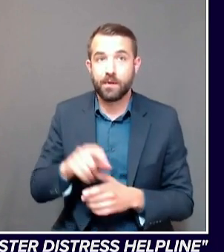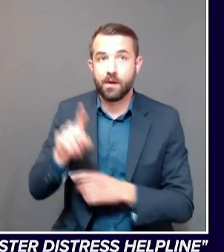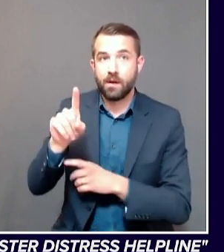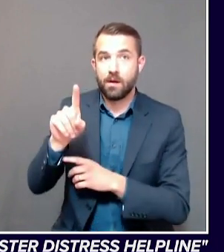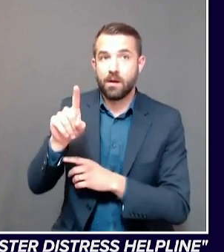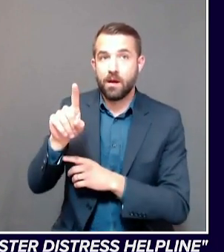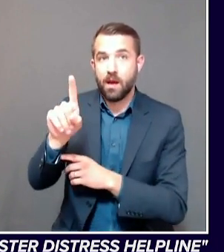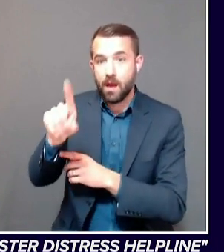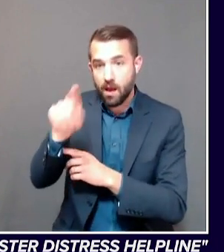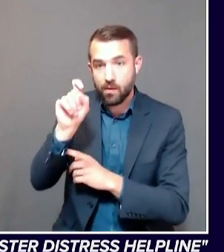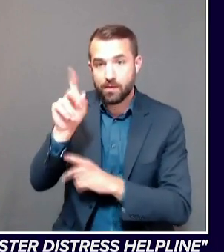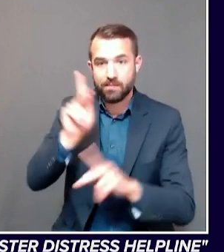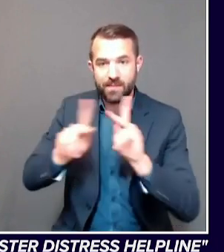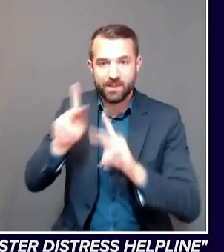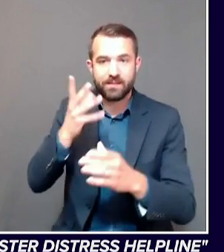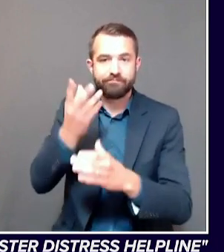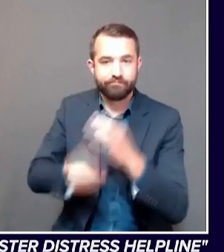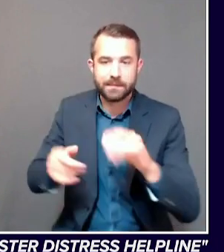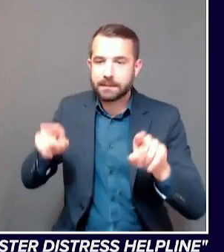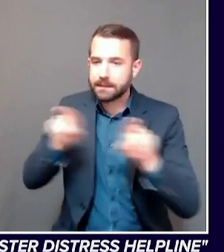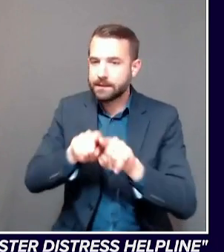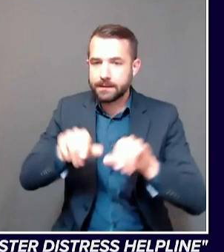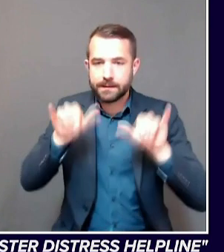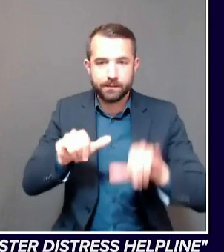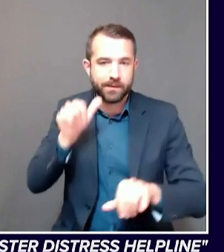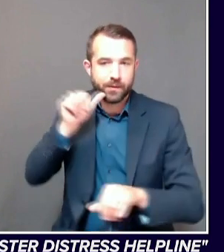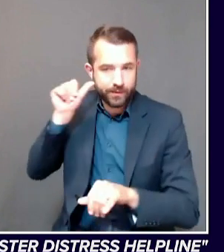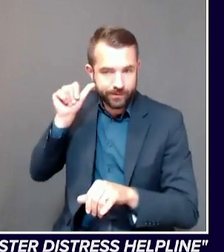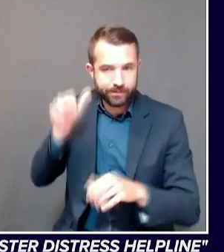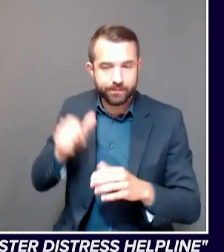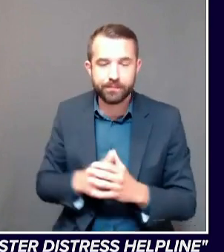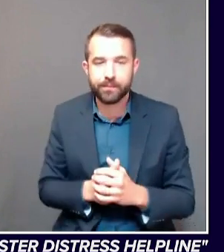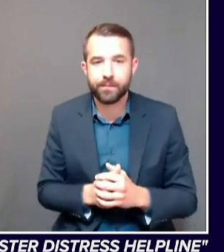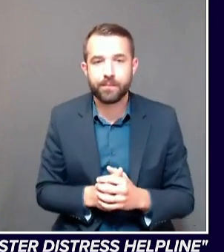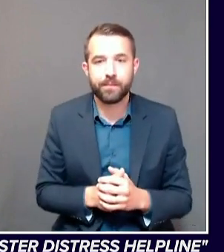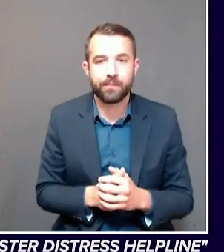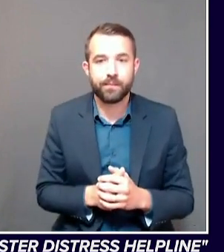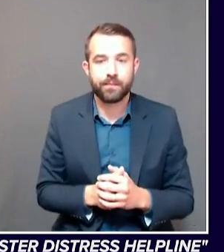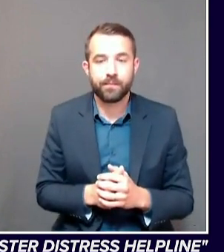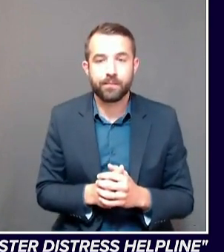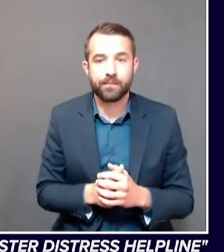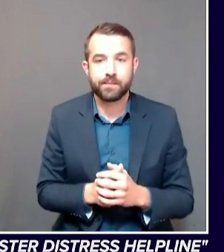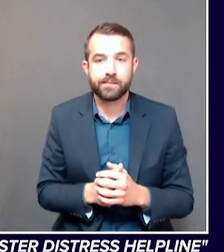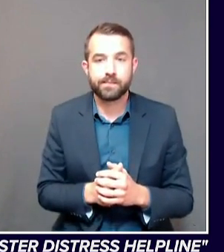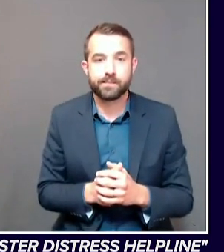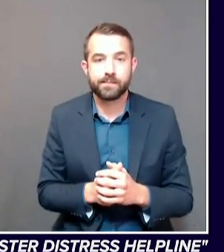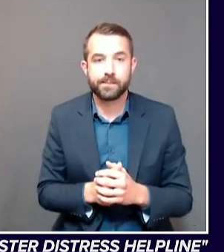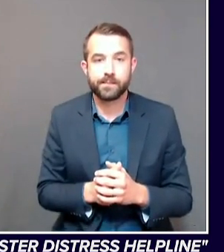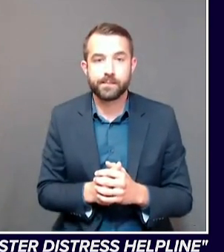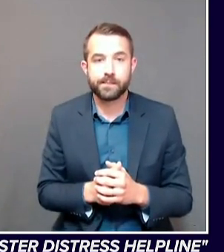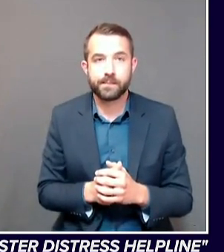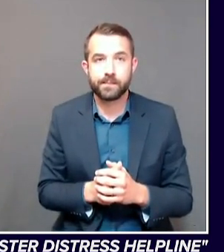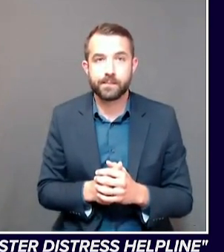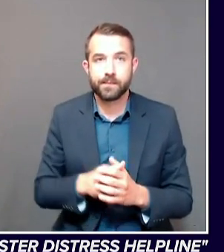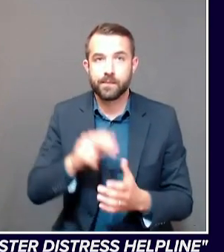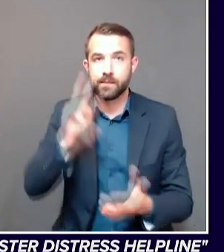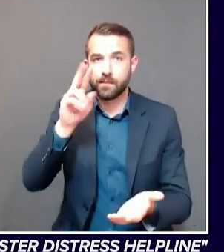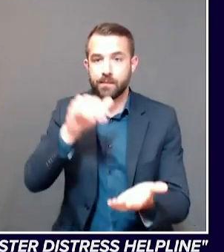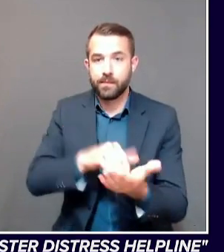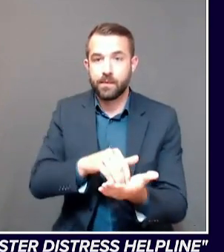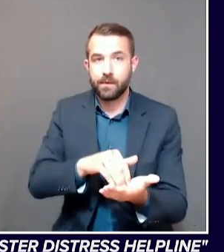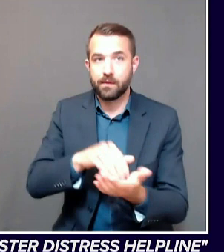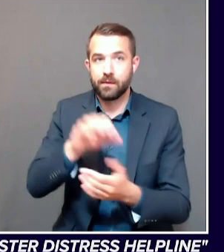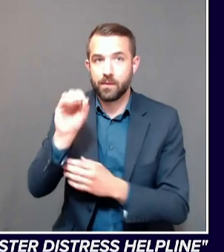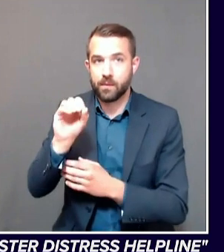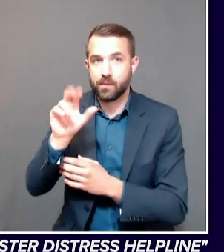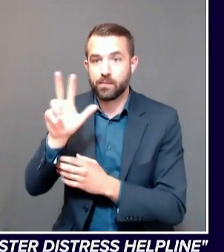100 individuals have passed away, which is the same number of individuals as yesterday, and a total of